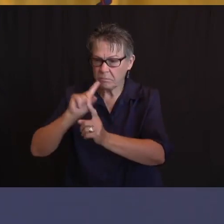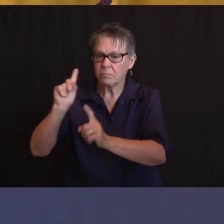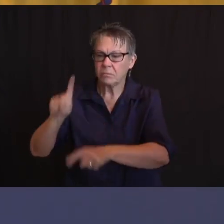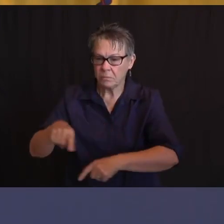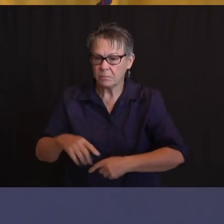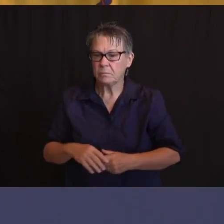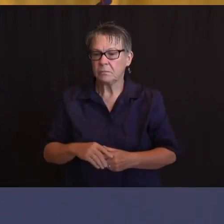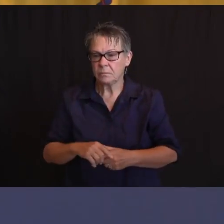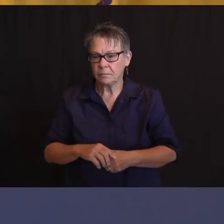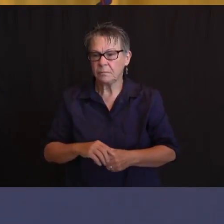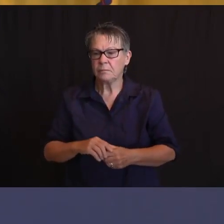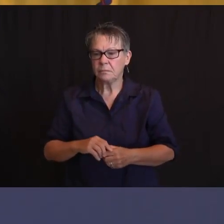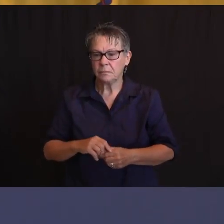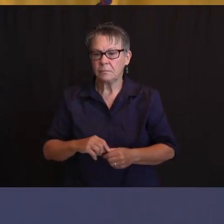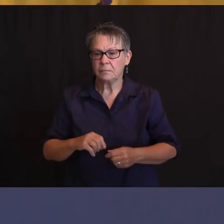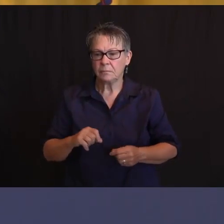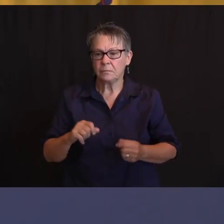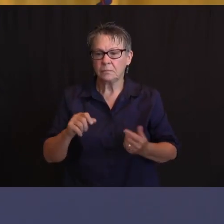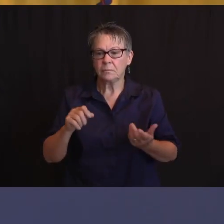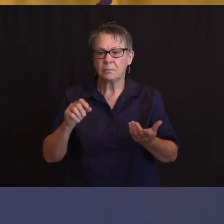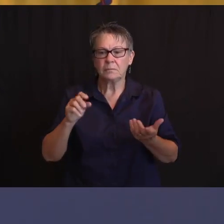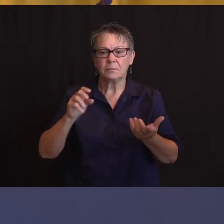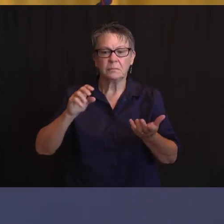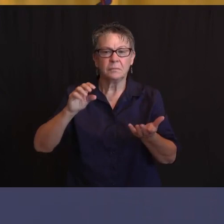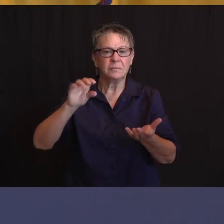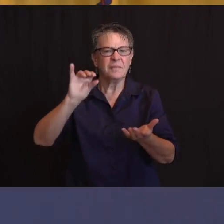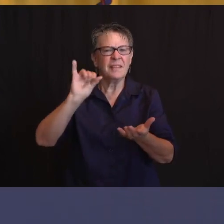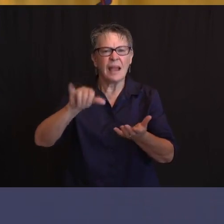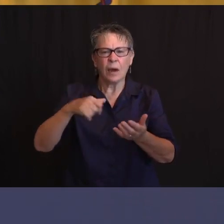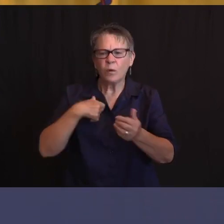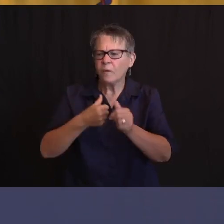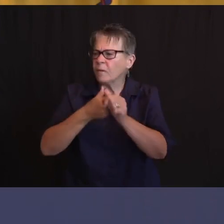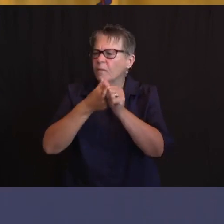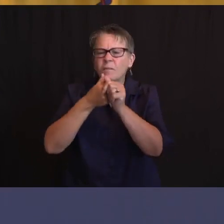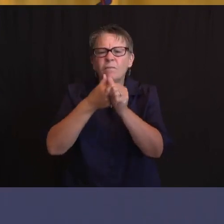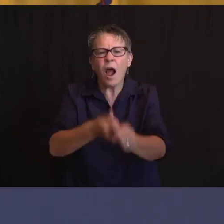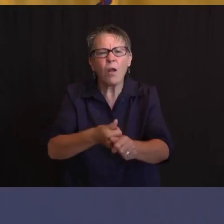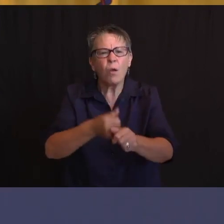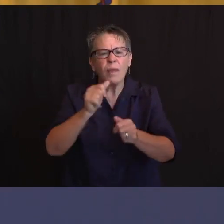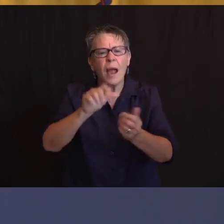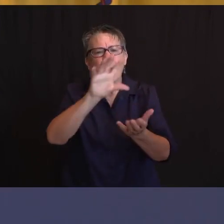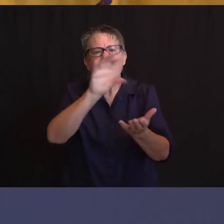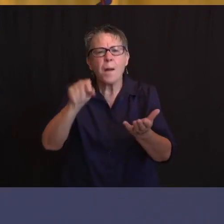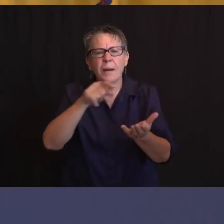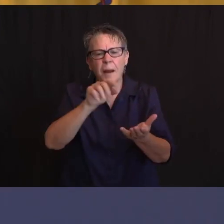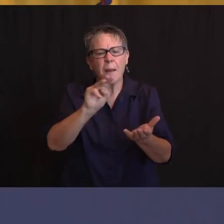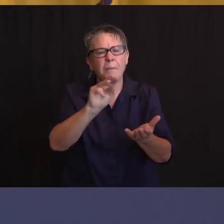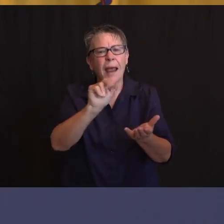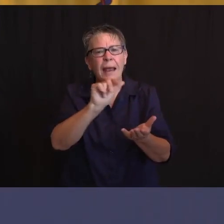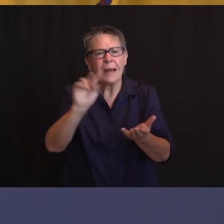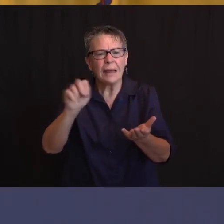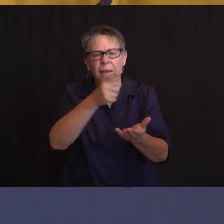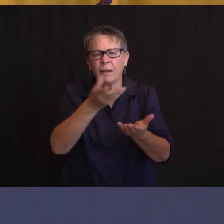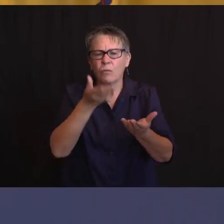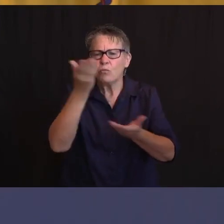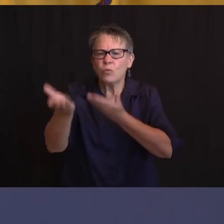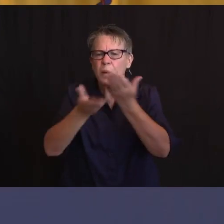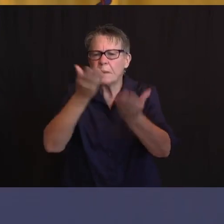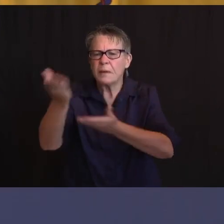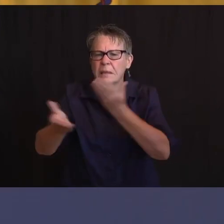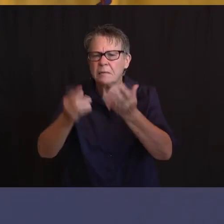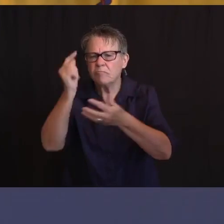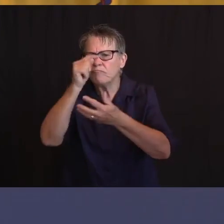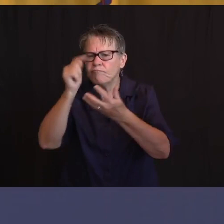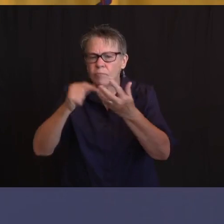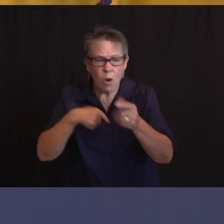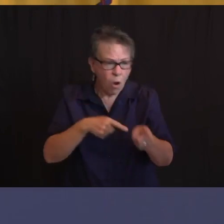assessment of our long-term care facilities and what needed to be fixed. So I'm glad you raised the budget. I meant to say that earlier. I'm going to deliver the